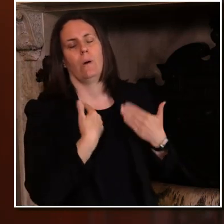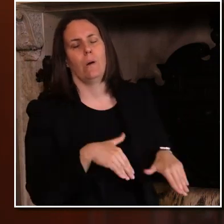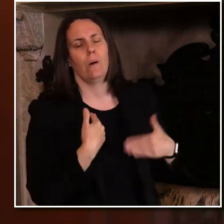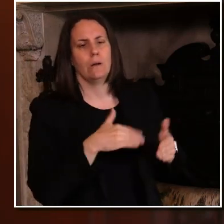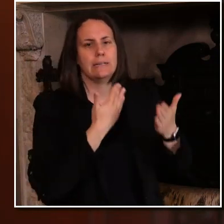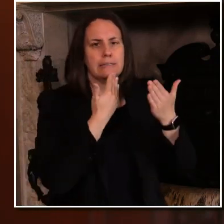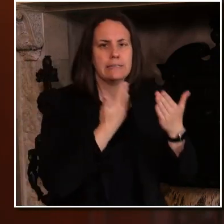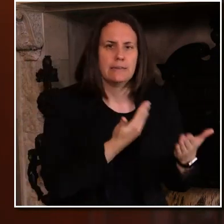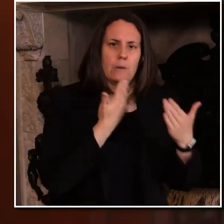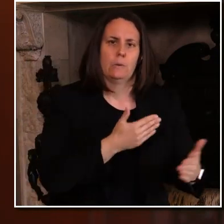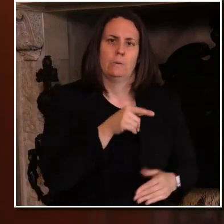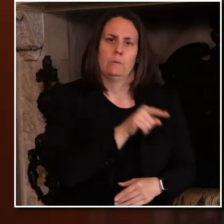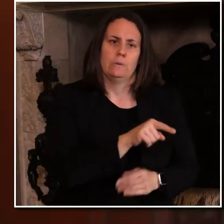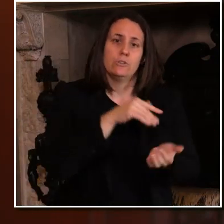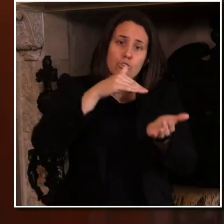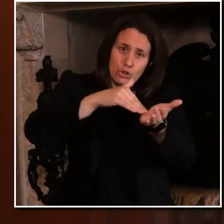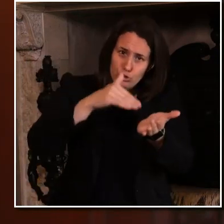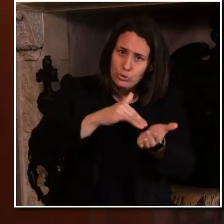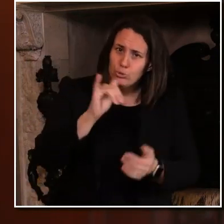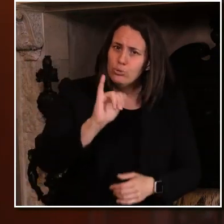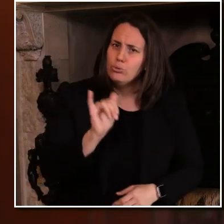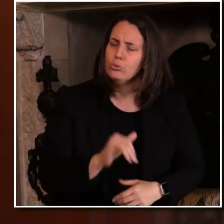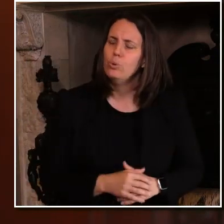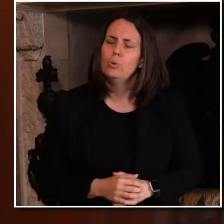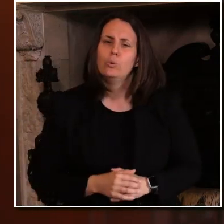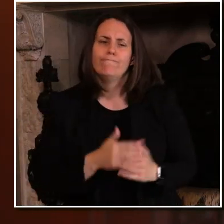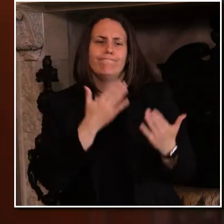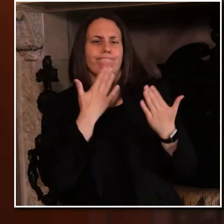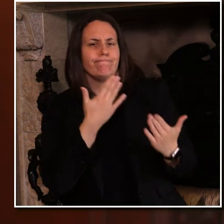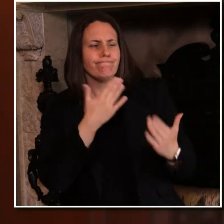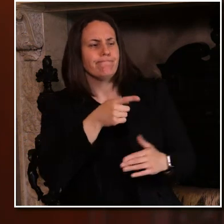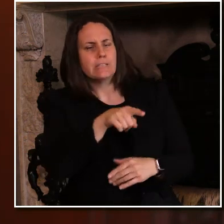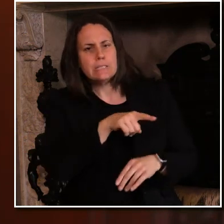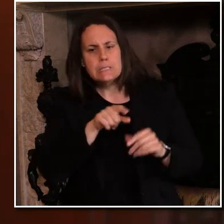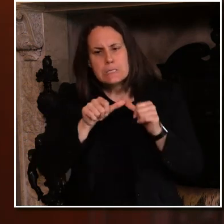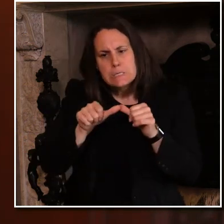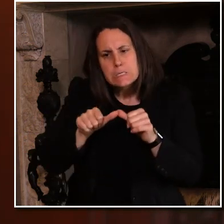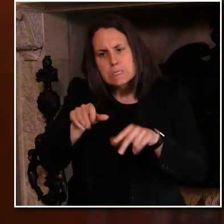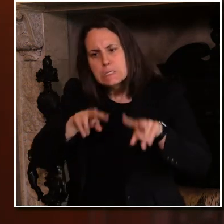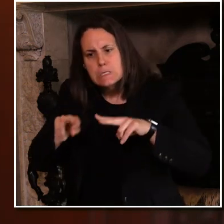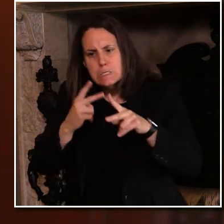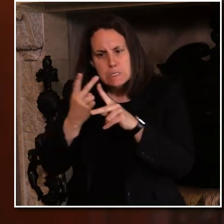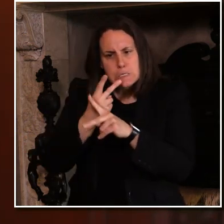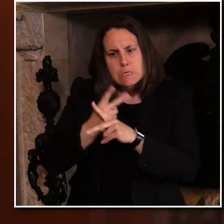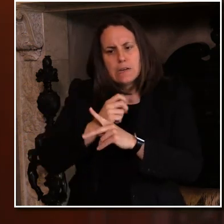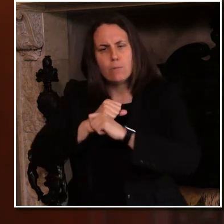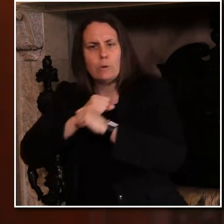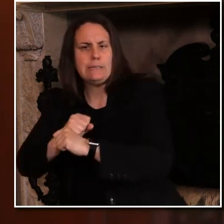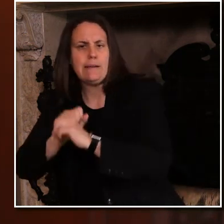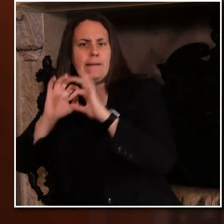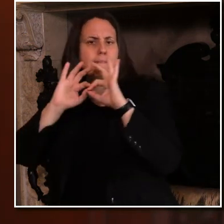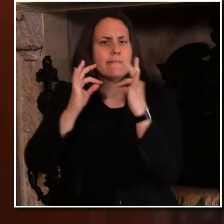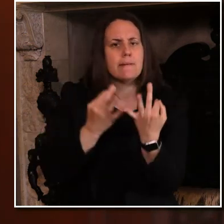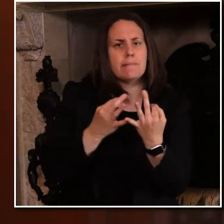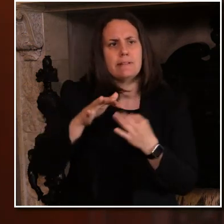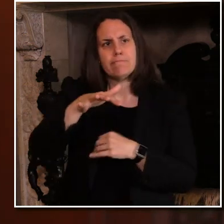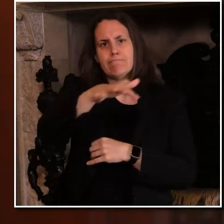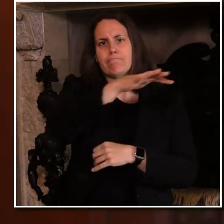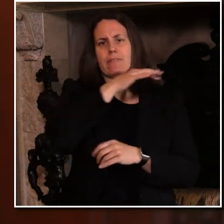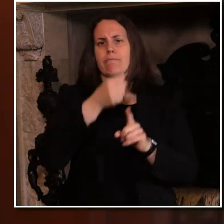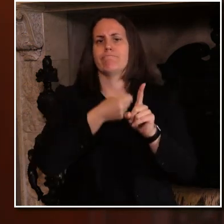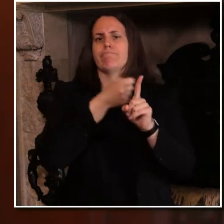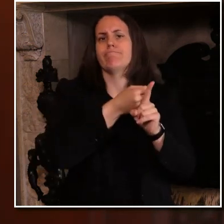workforce for their willingness to heed the call of our families, neighbors, and communities during this crisis. We find